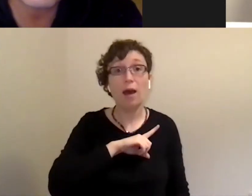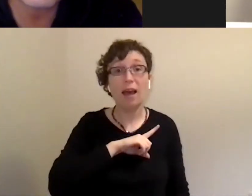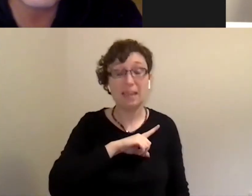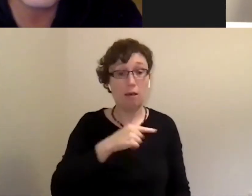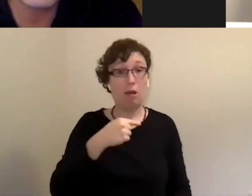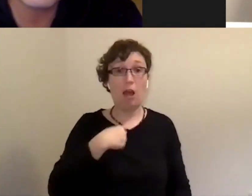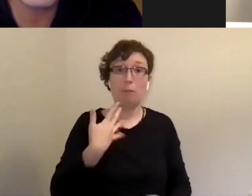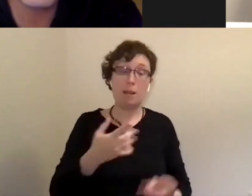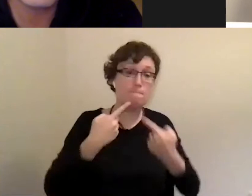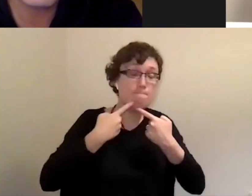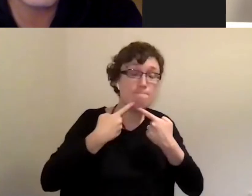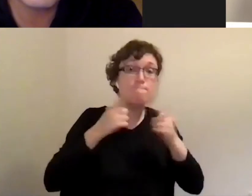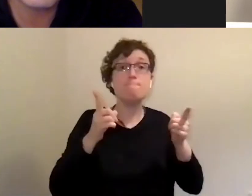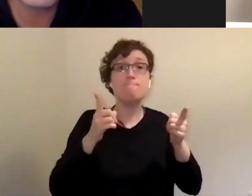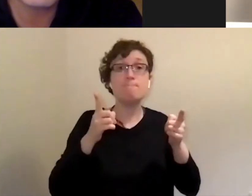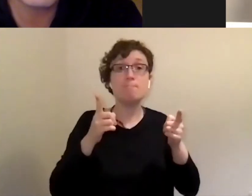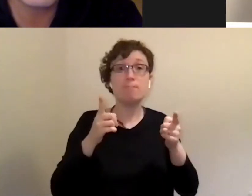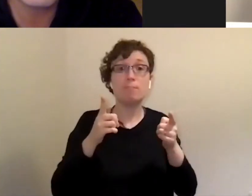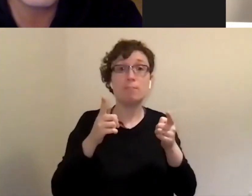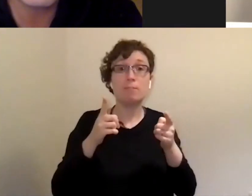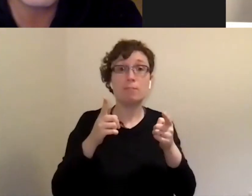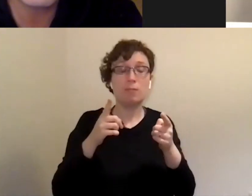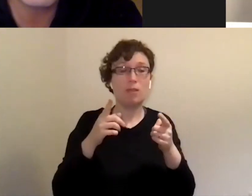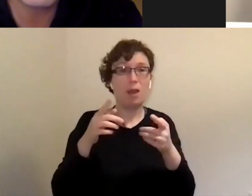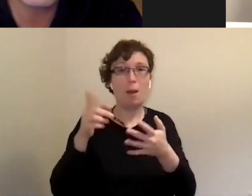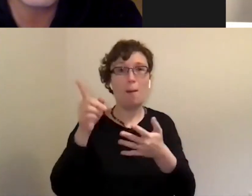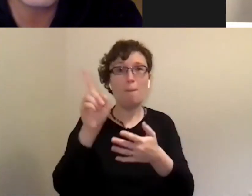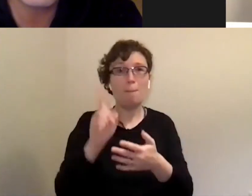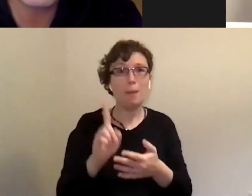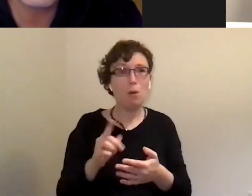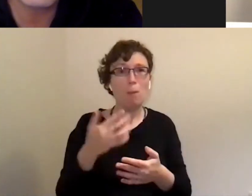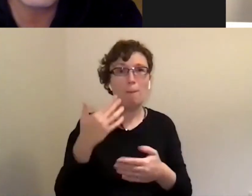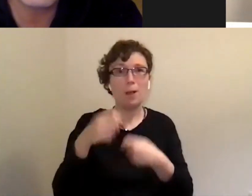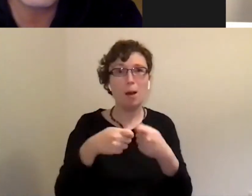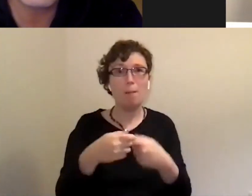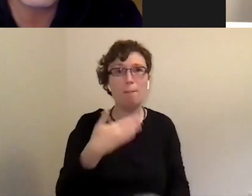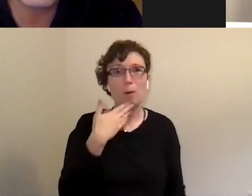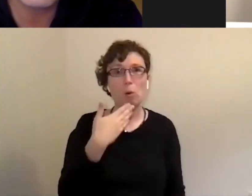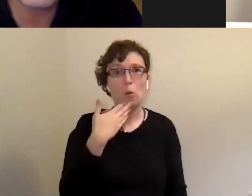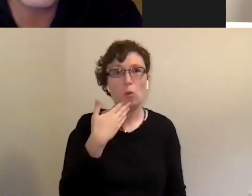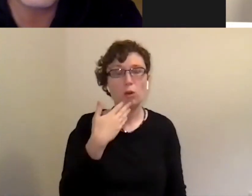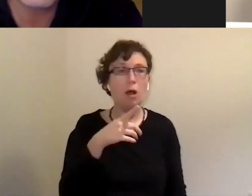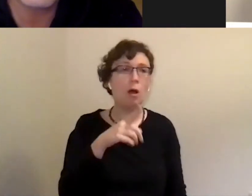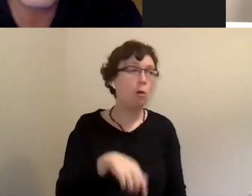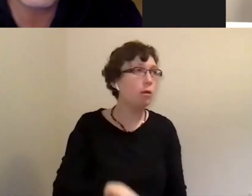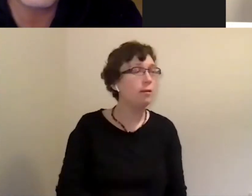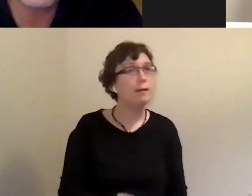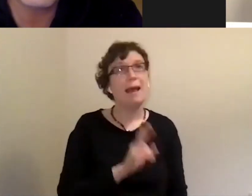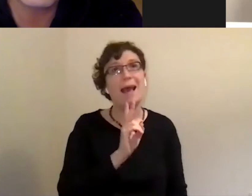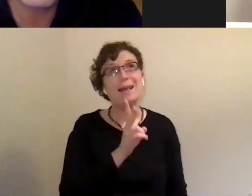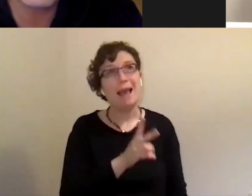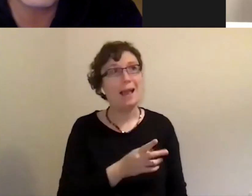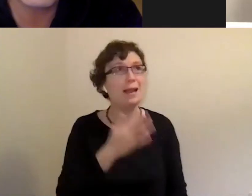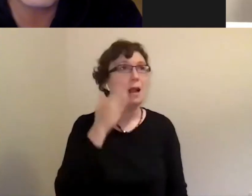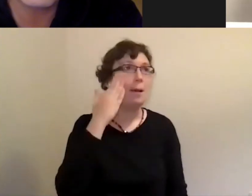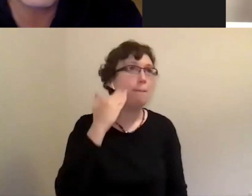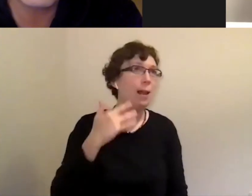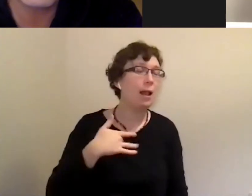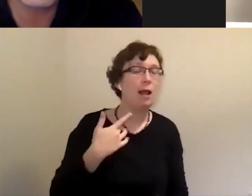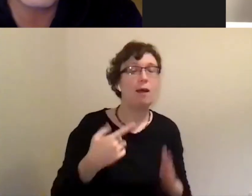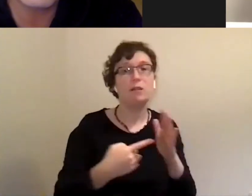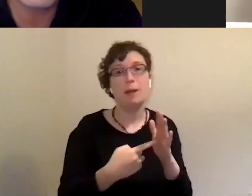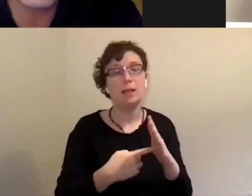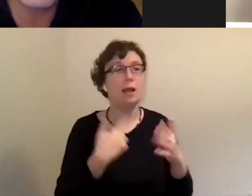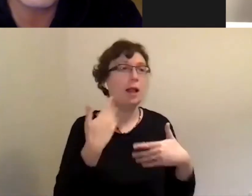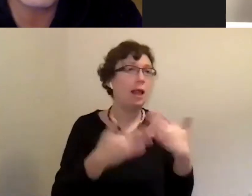of hearing about racism and they're bored of hearing about my experiences, and they thought that it would just be a black square and then they wouldn't have